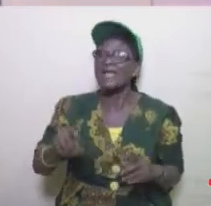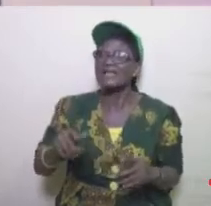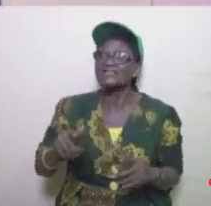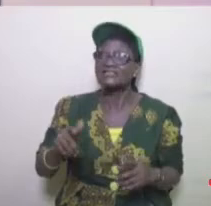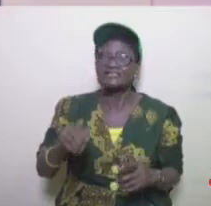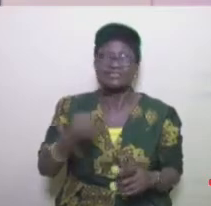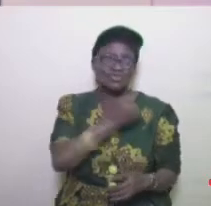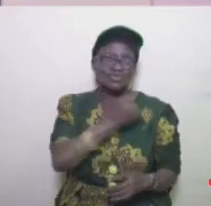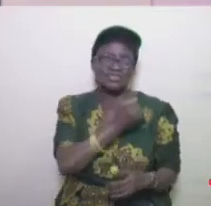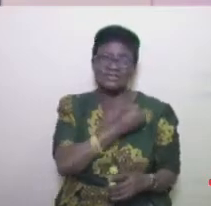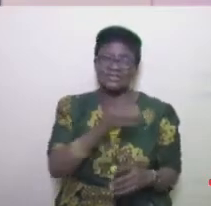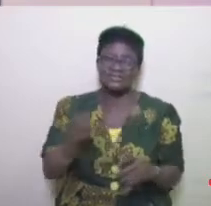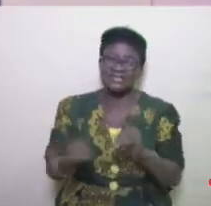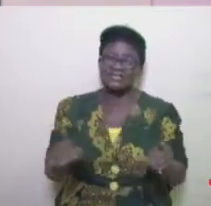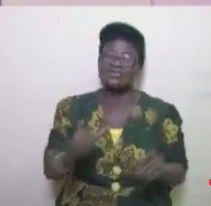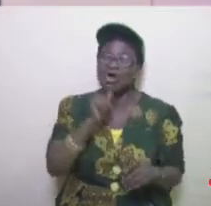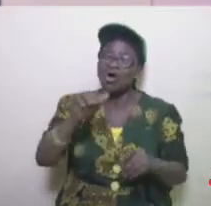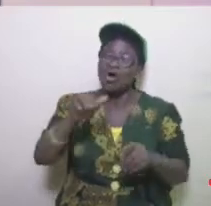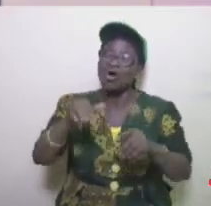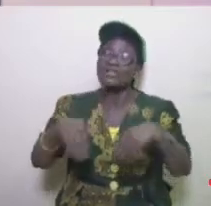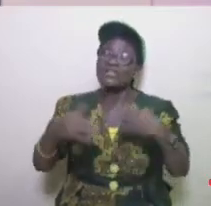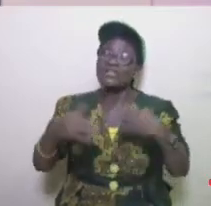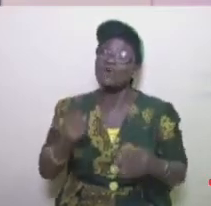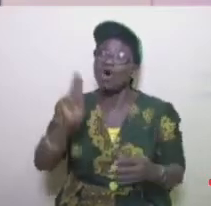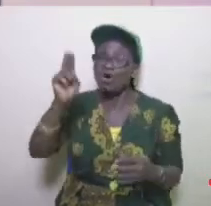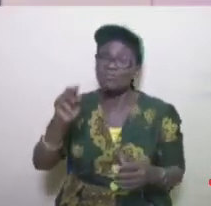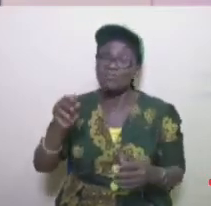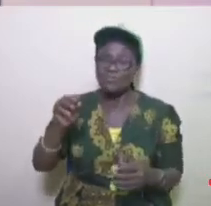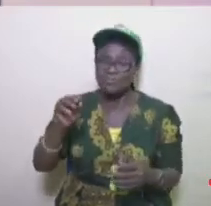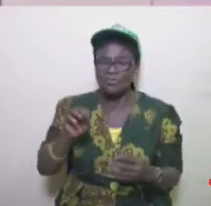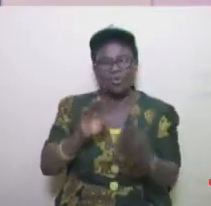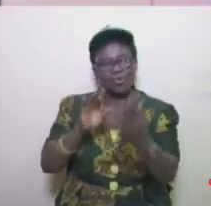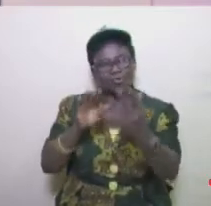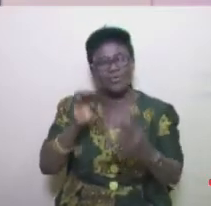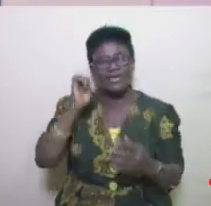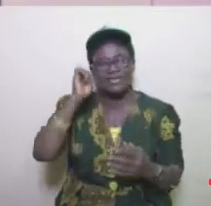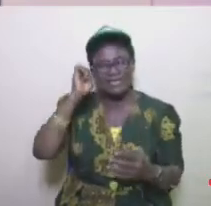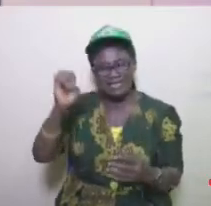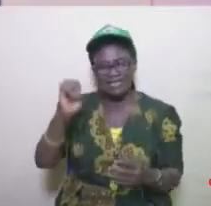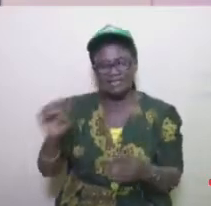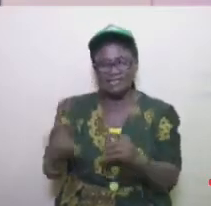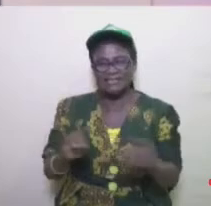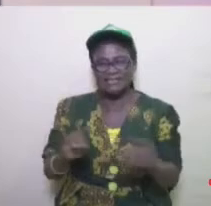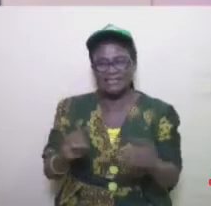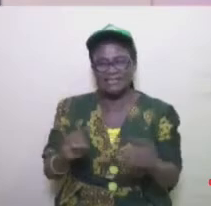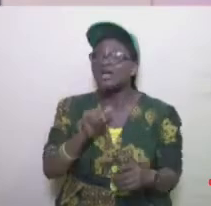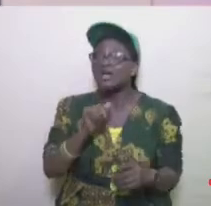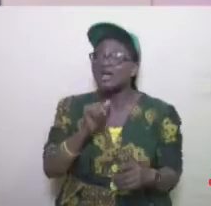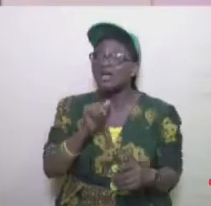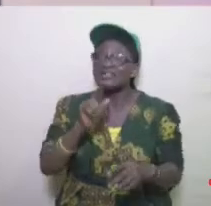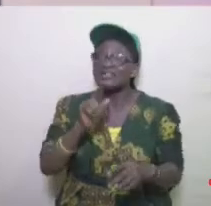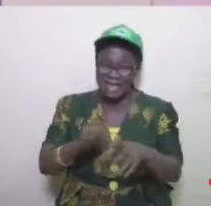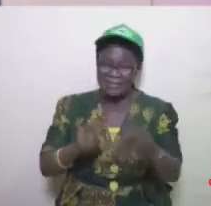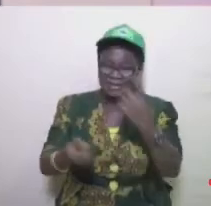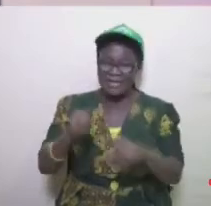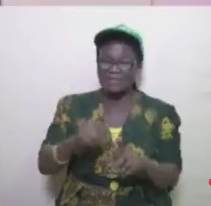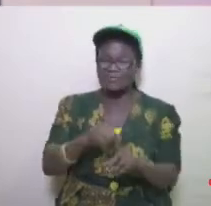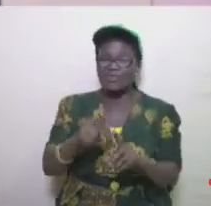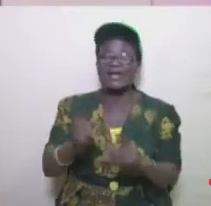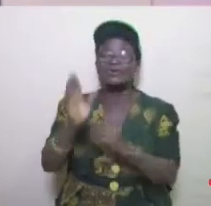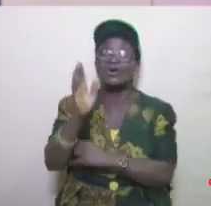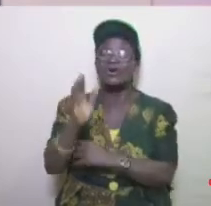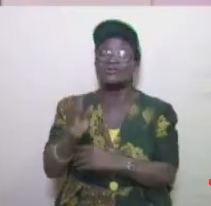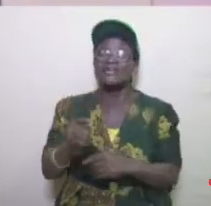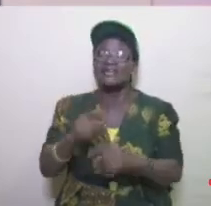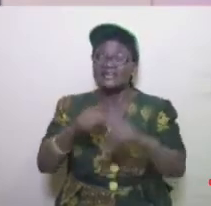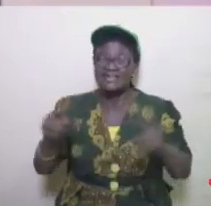did not give up hope. He did not go away from God. The time came when God delivered him and lifted him